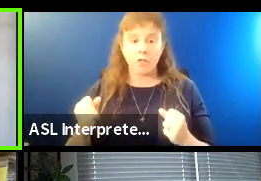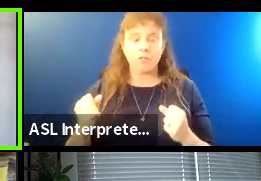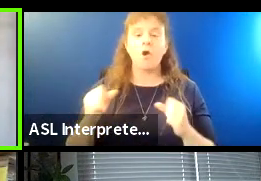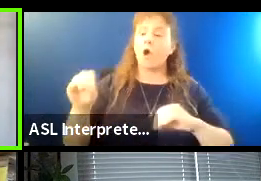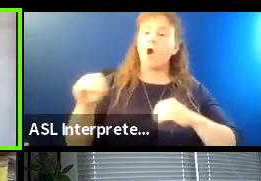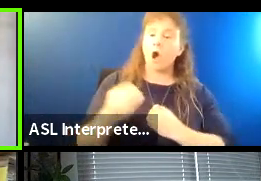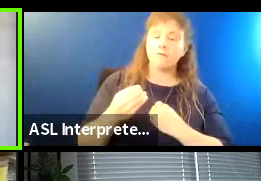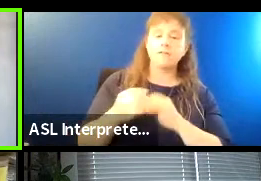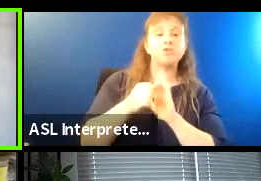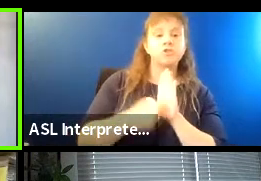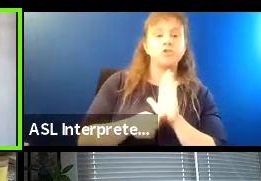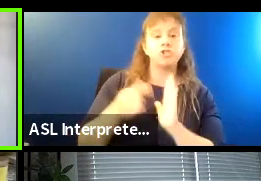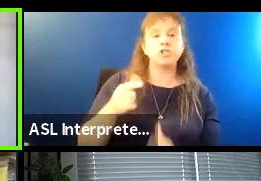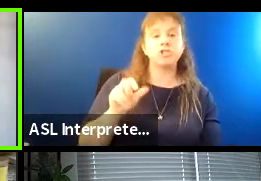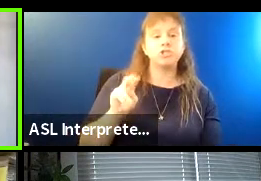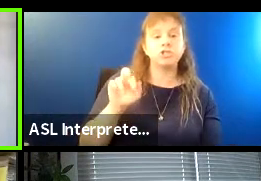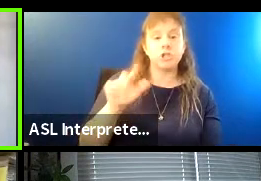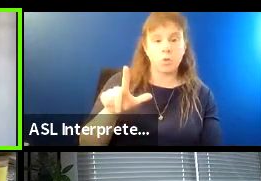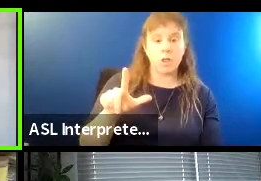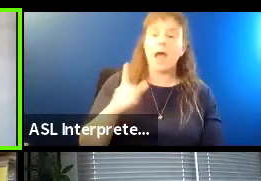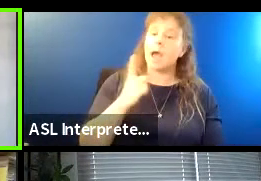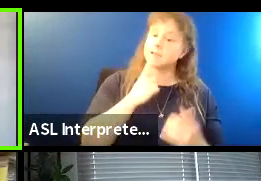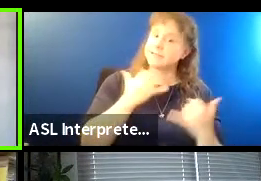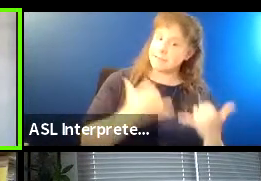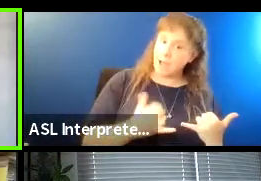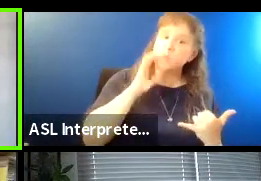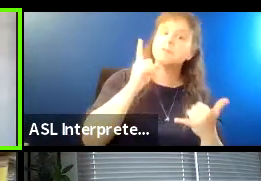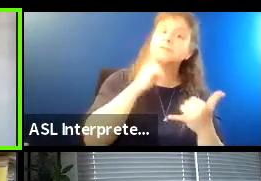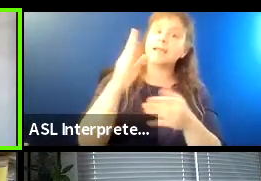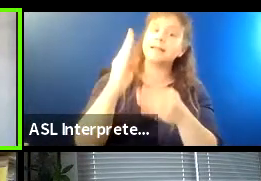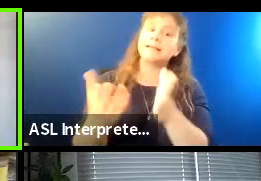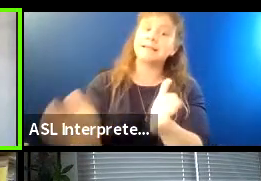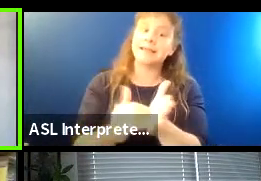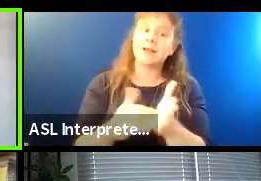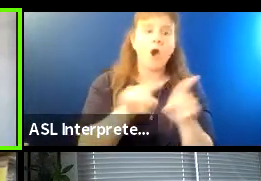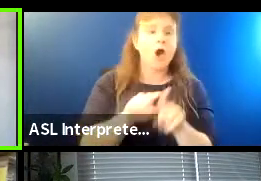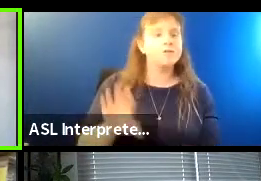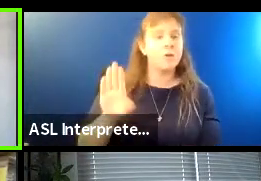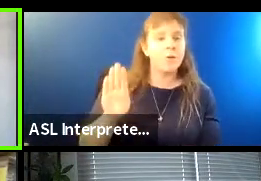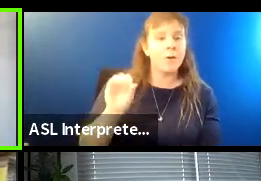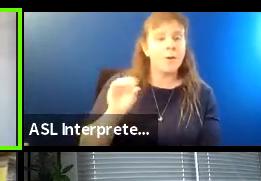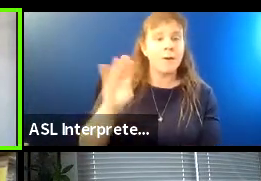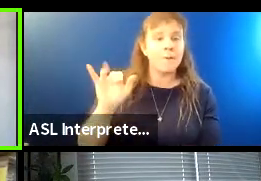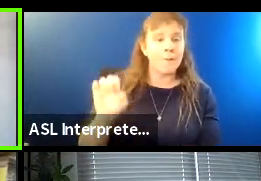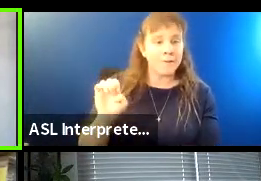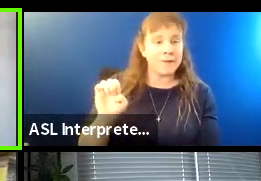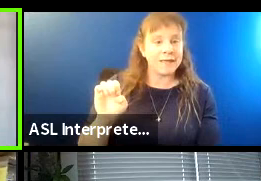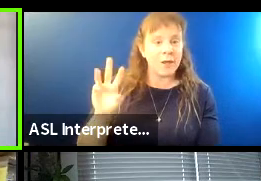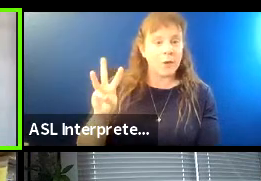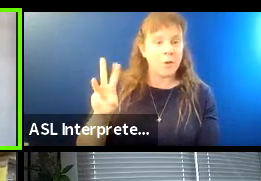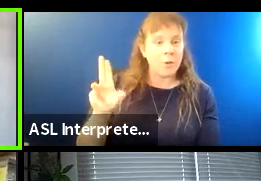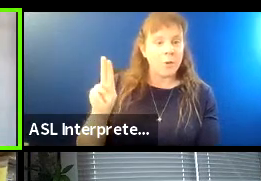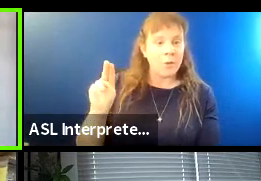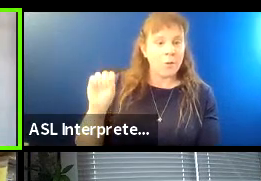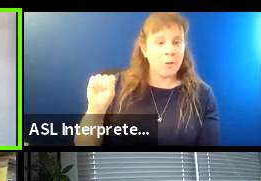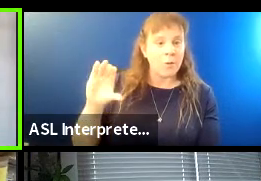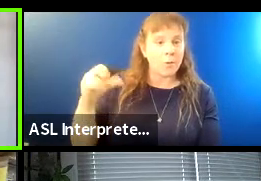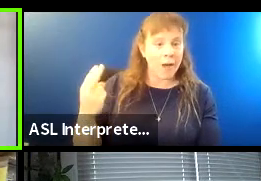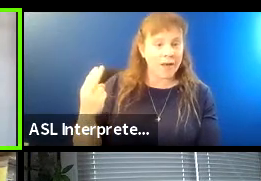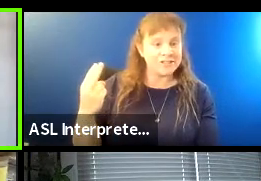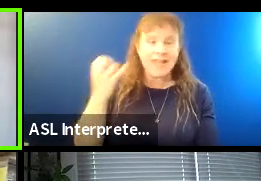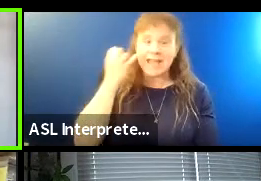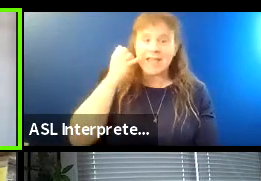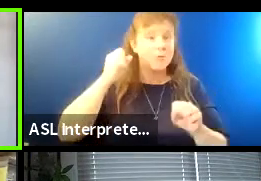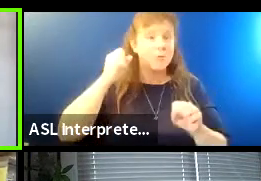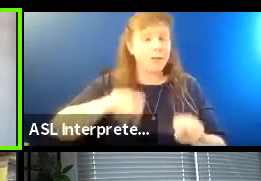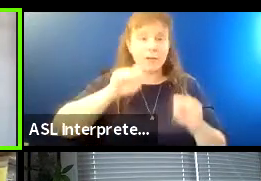going to say it right now. I'm going to say it again at the end, but I'm going to say it right now. Bobby Wunsch, if there was a standing